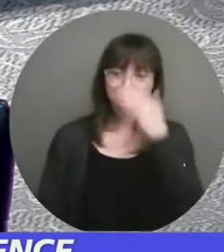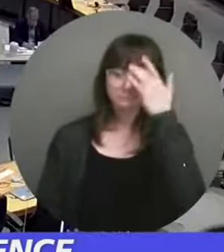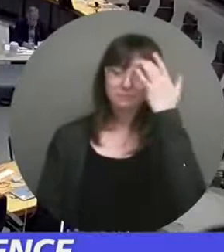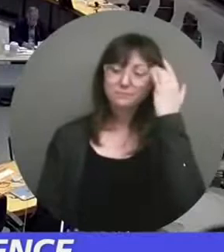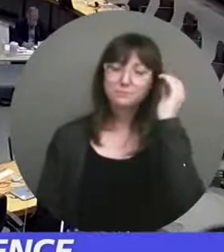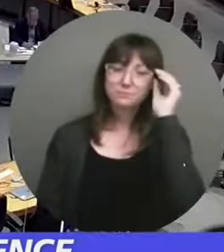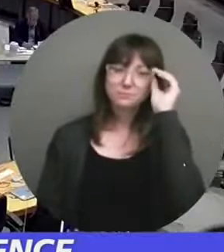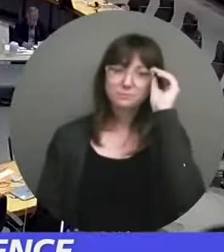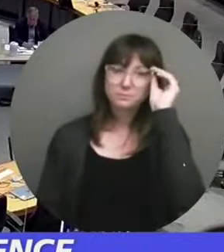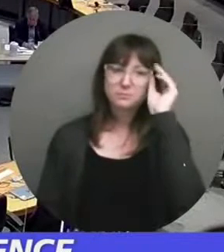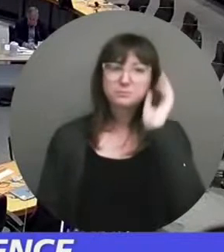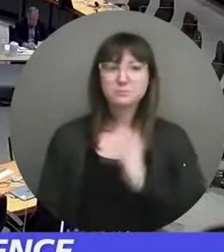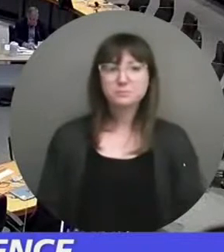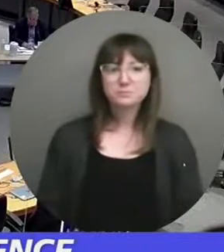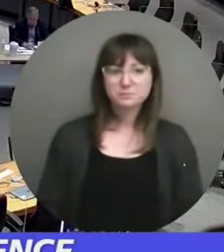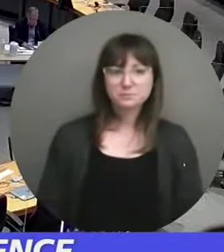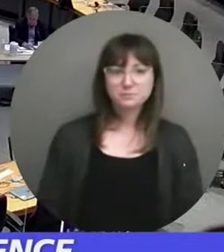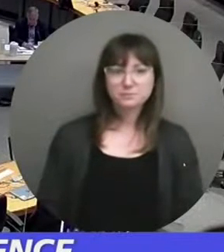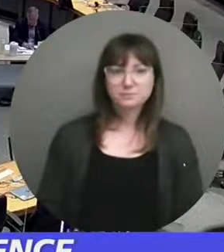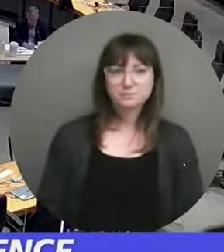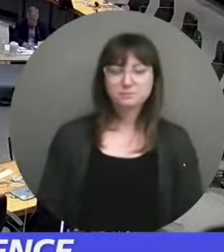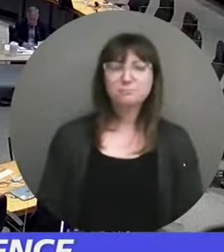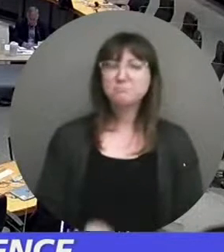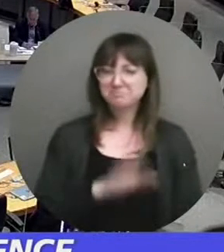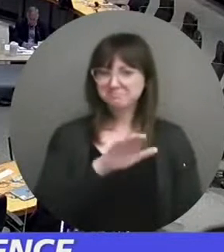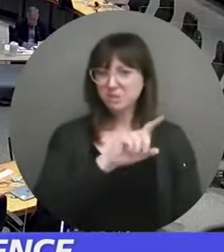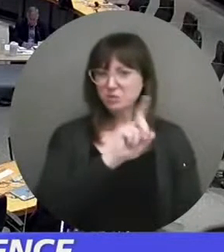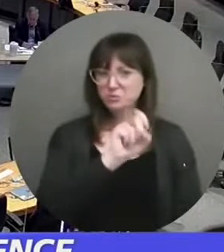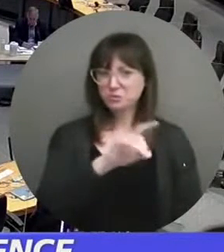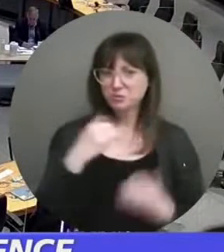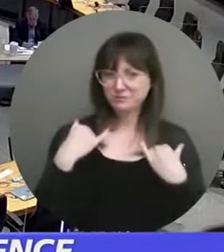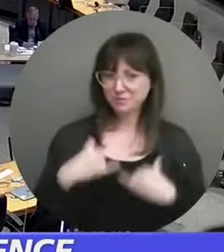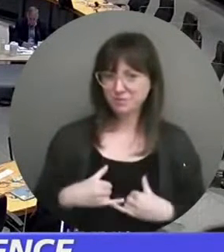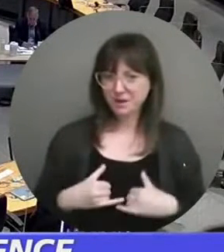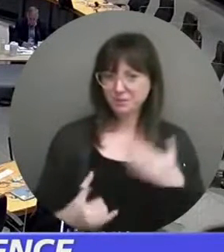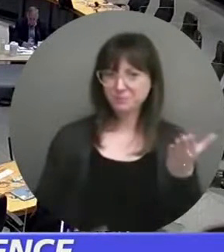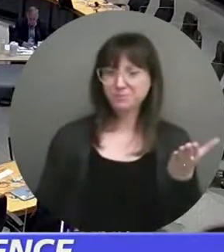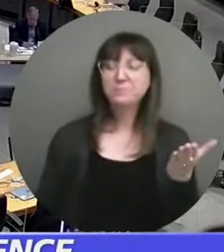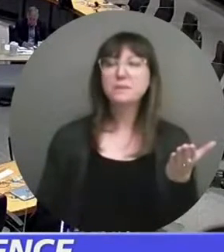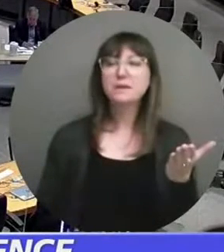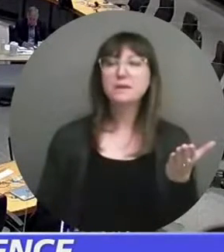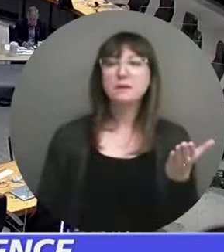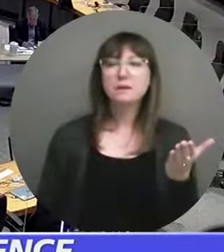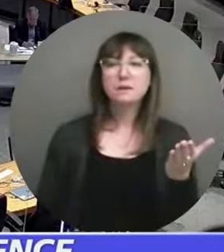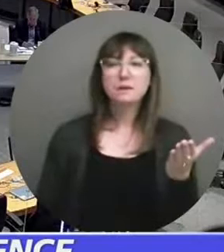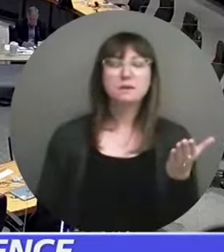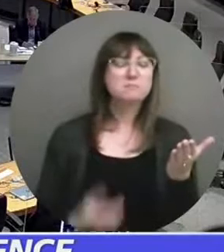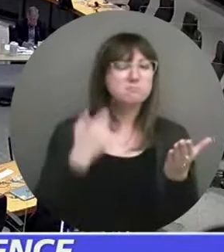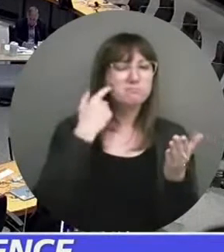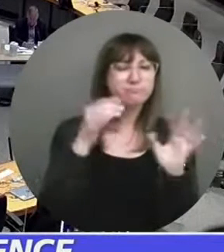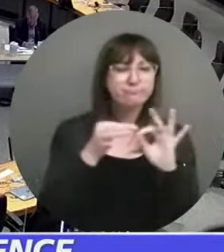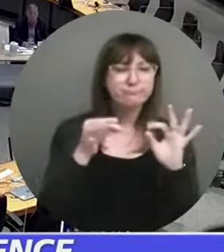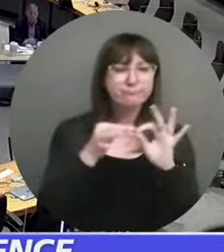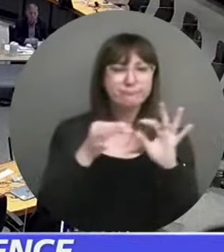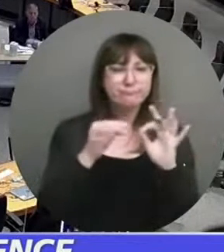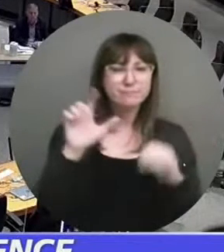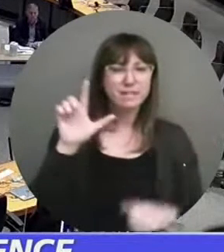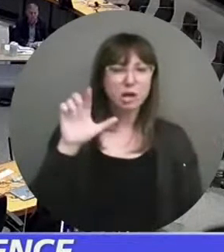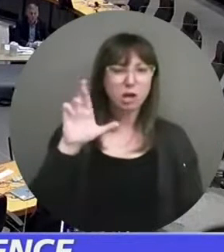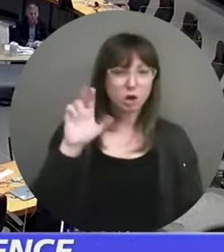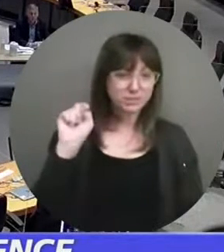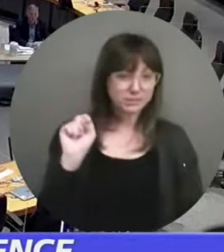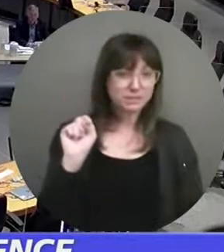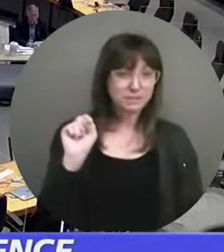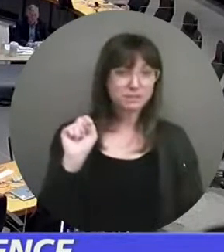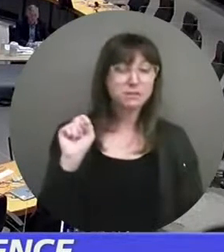Thanks very much. This would be for Mayor Watson. One of the things you talked a lot about in your remarks was the LRT and the significance